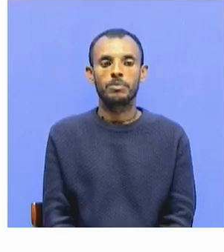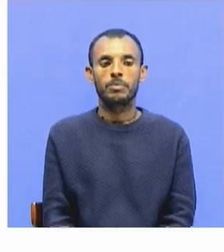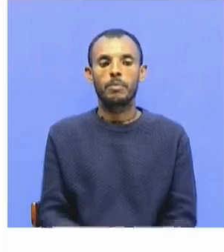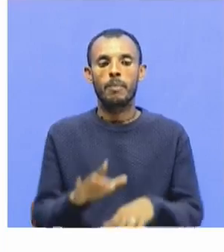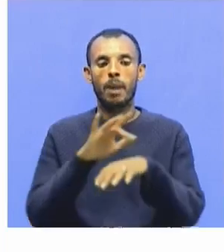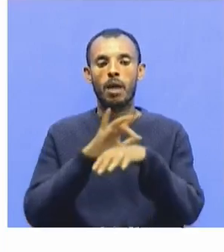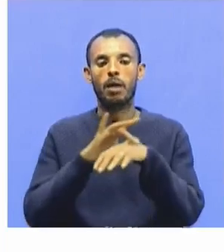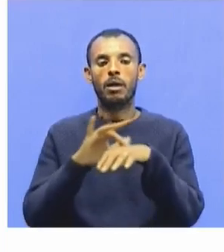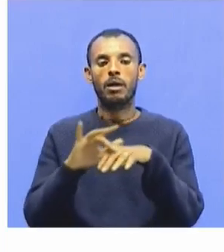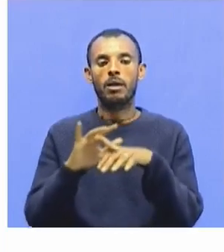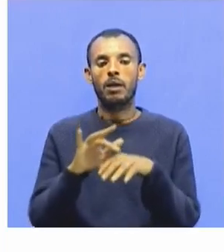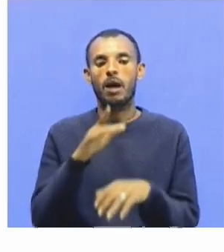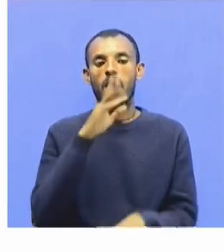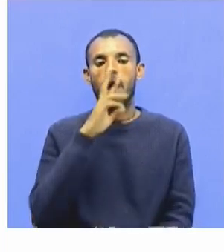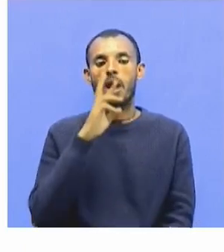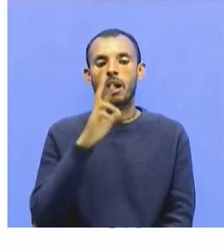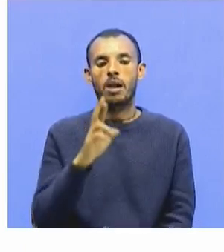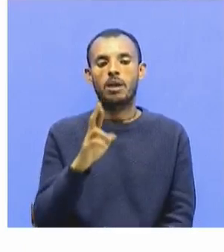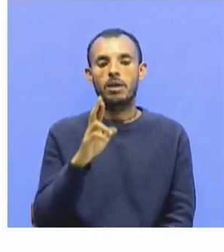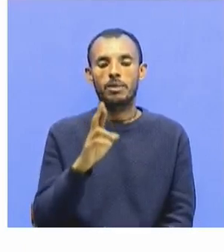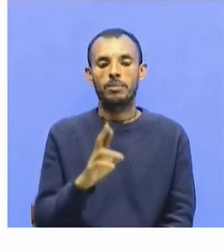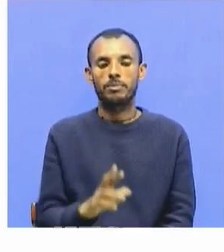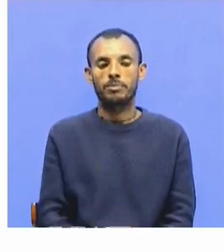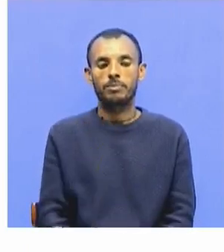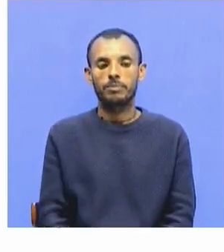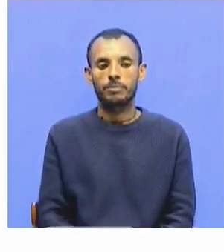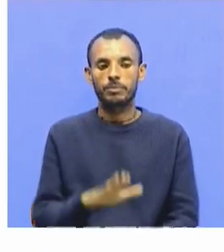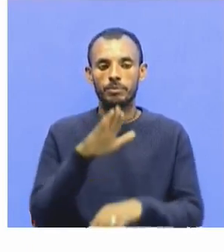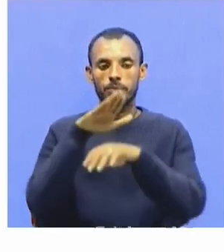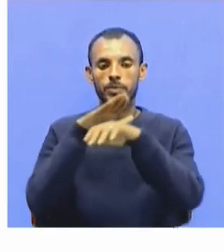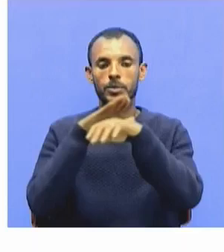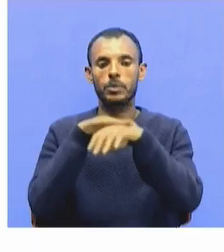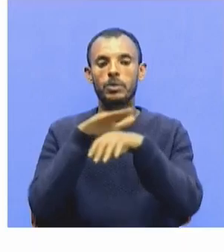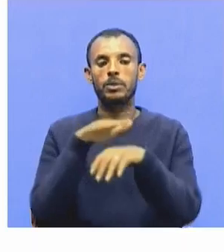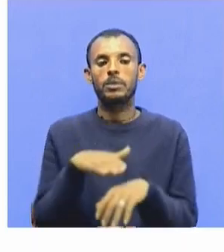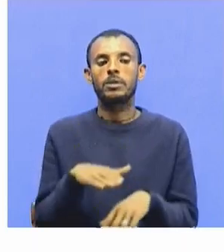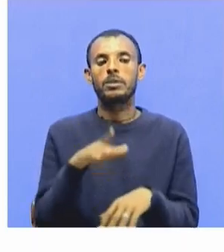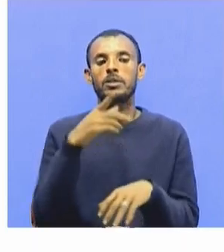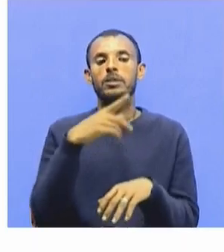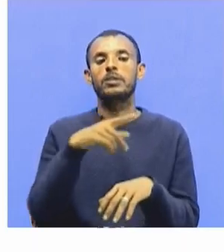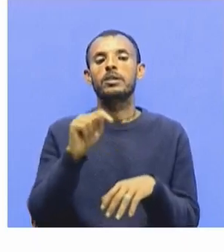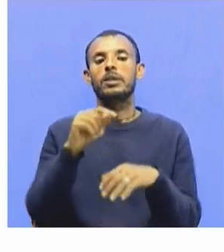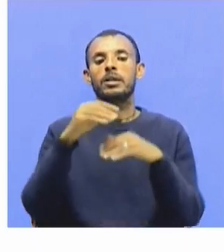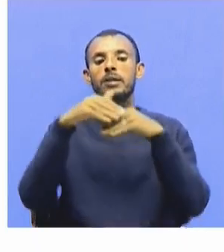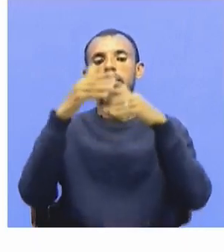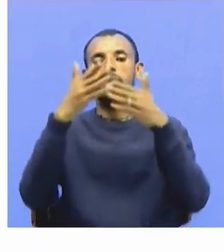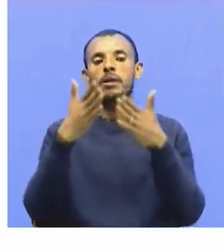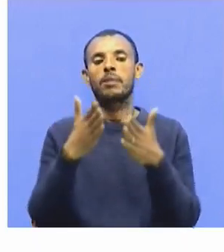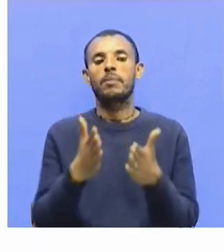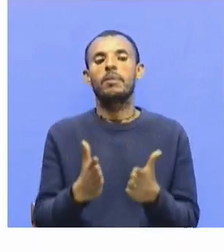Blank are on the table.